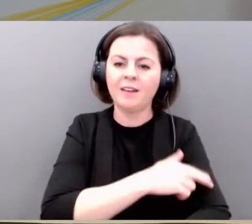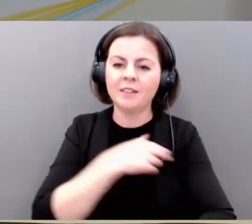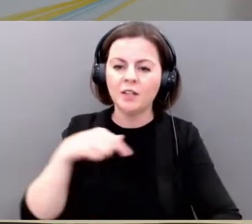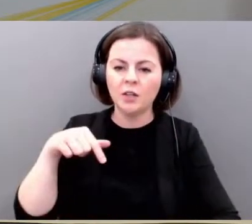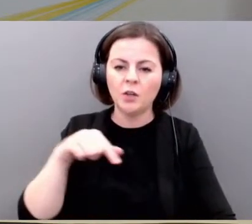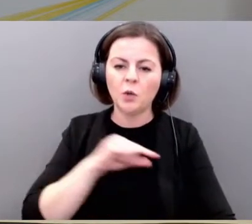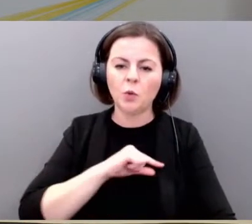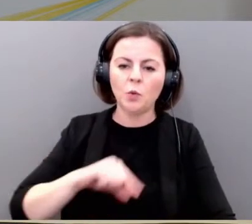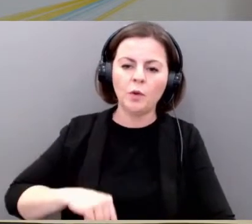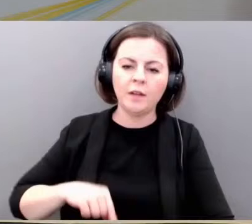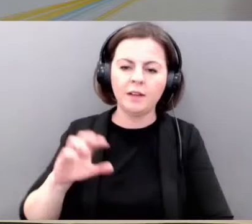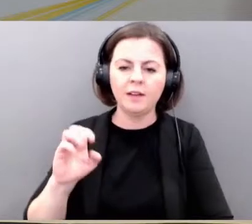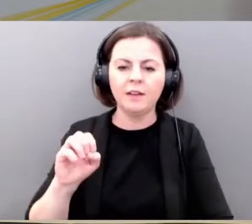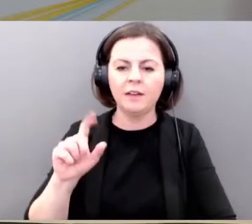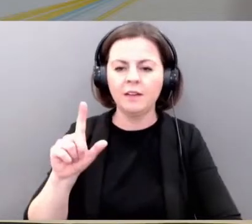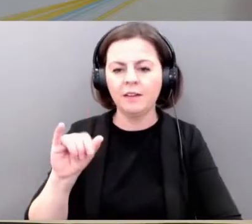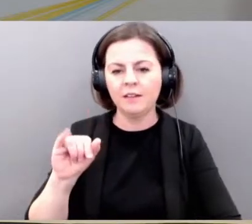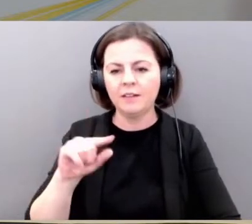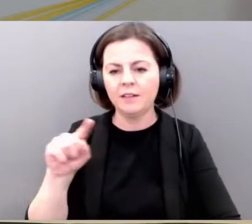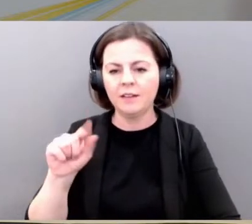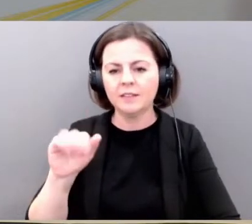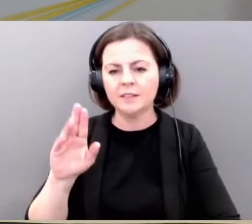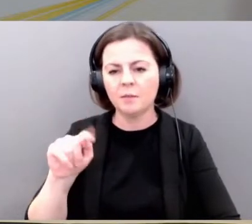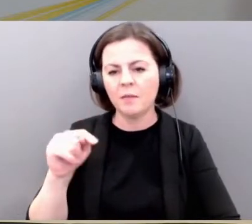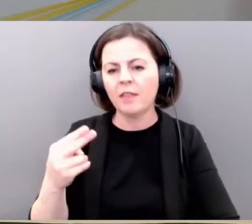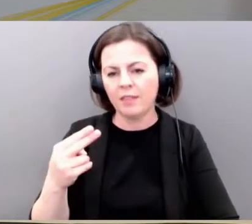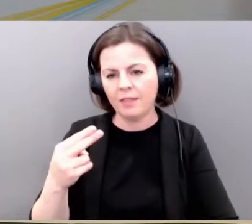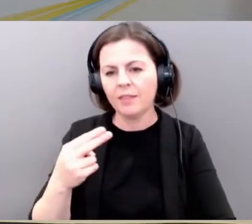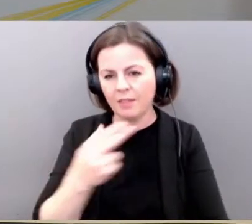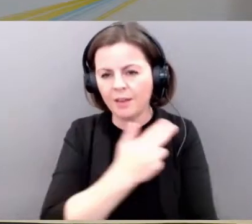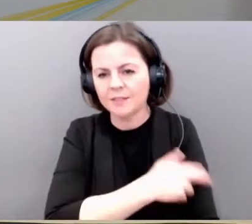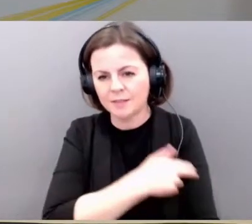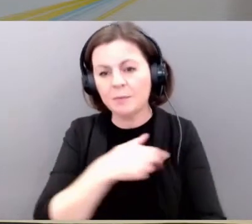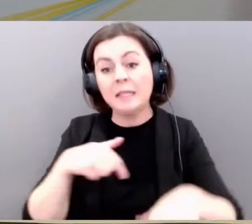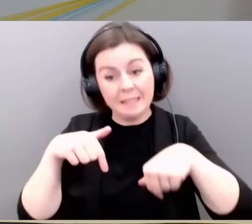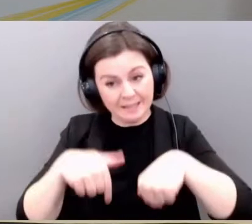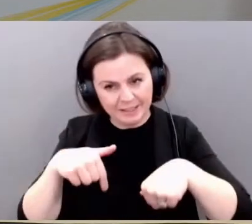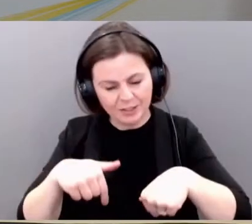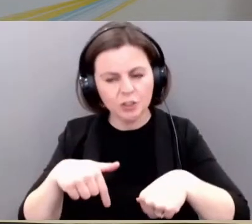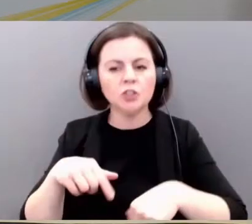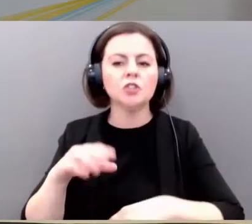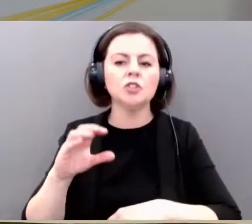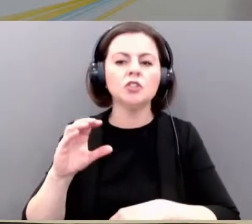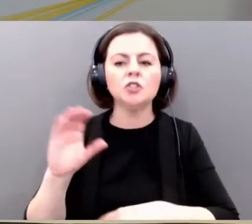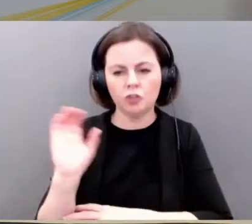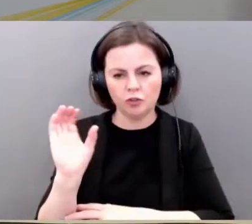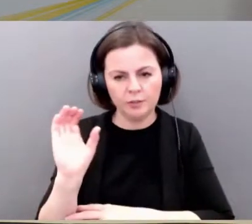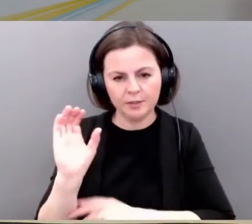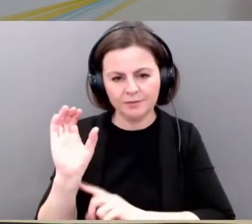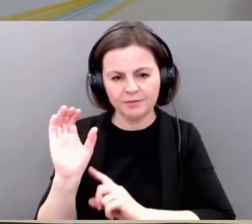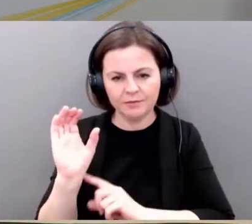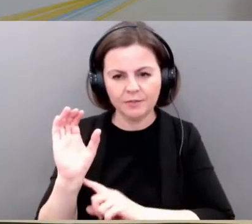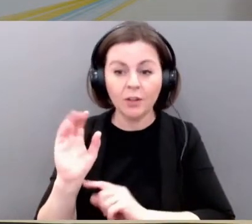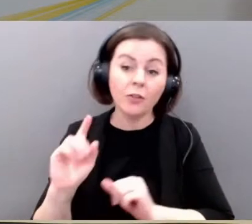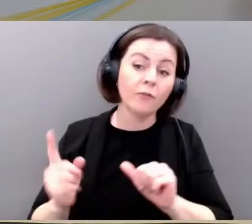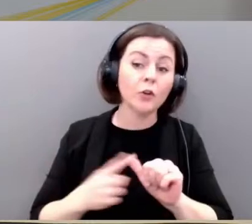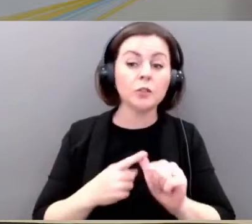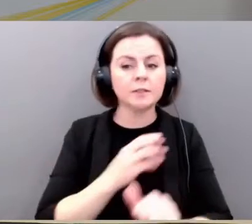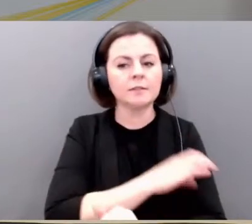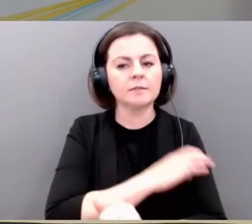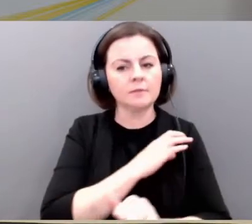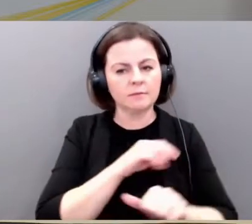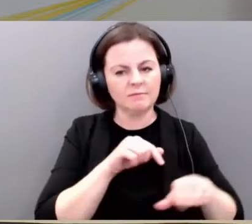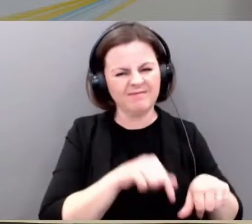Hospital in Charlottetown, and that is where these initial clinics will be held, and that has to